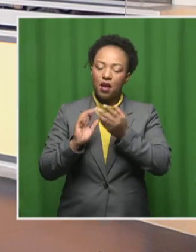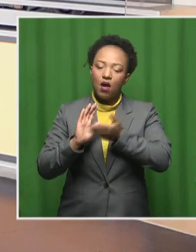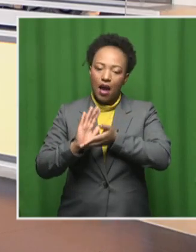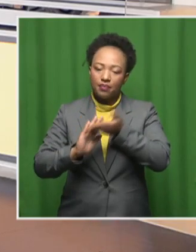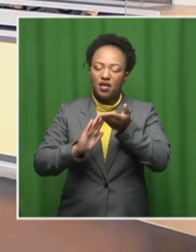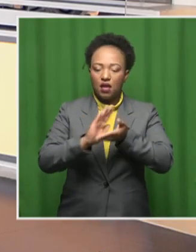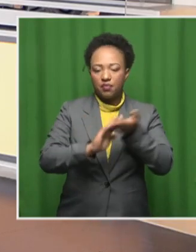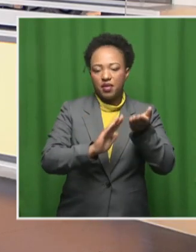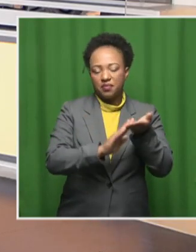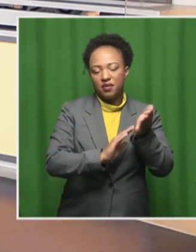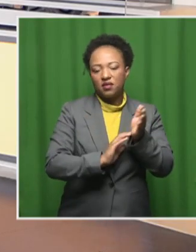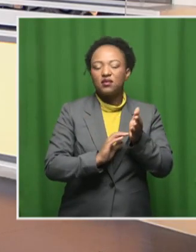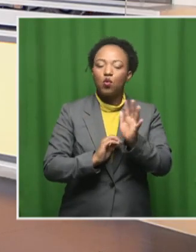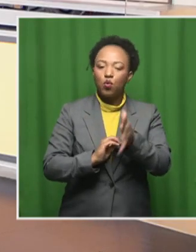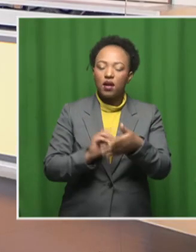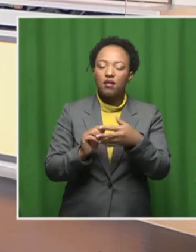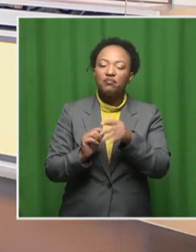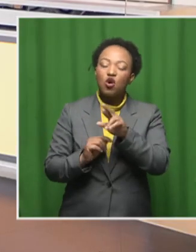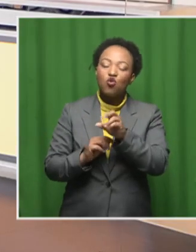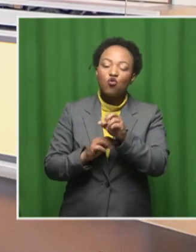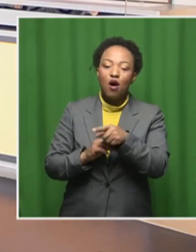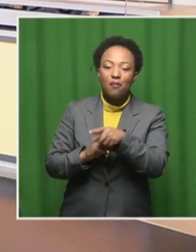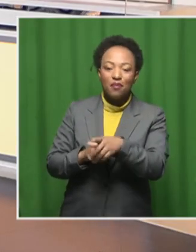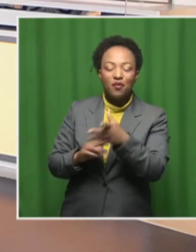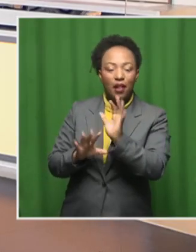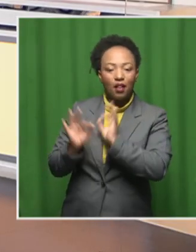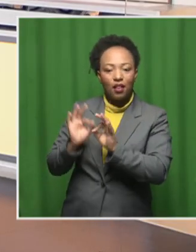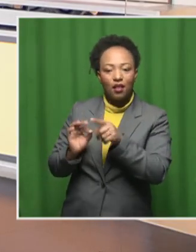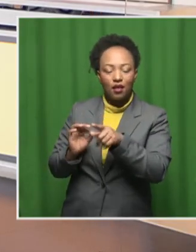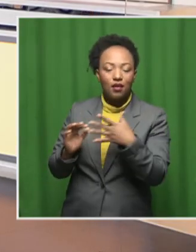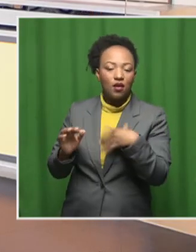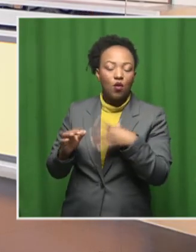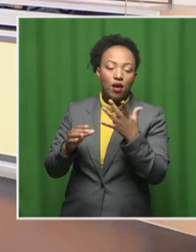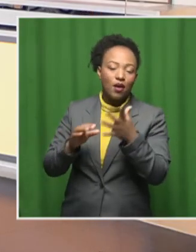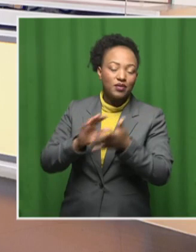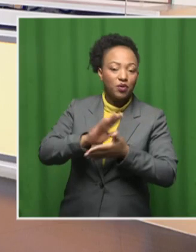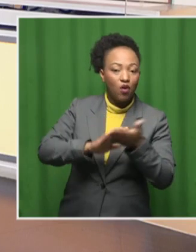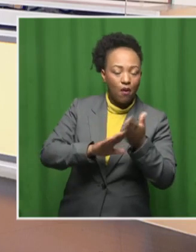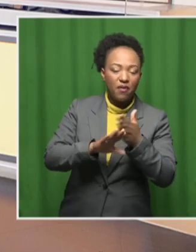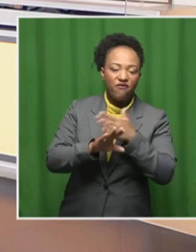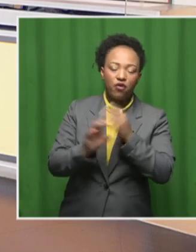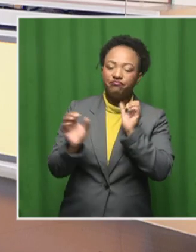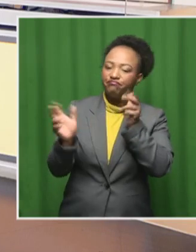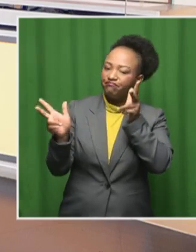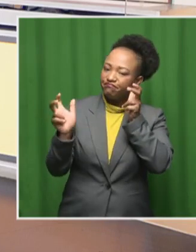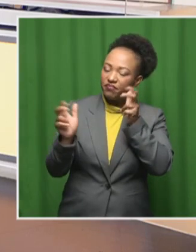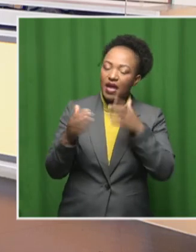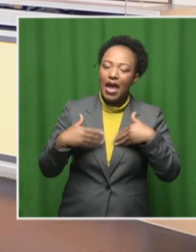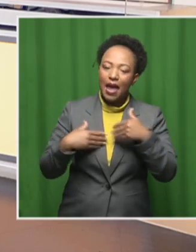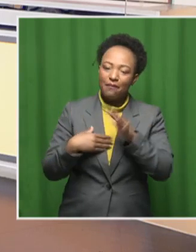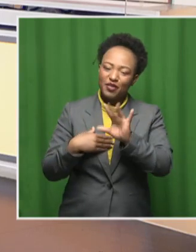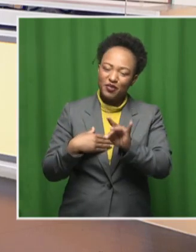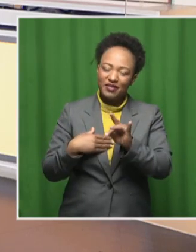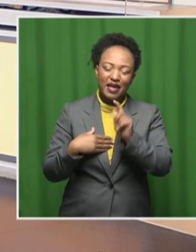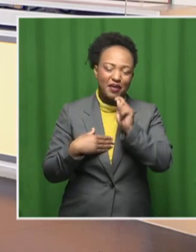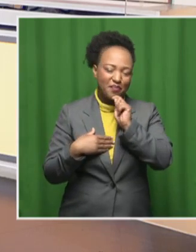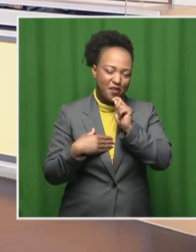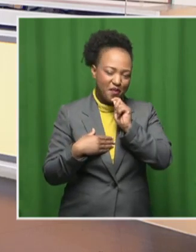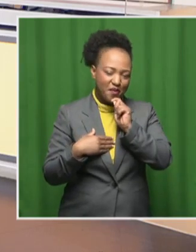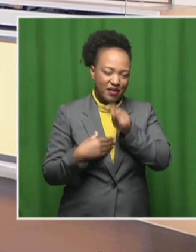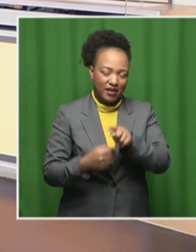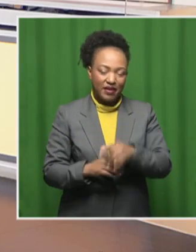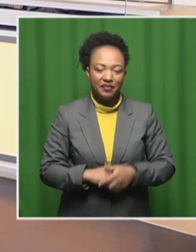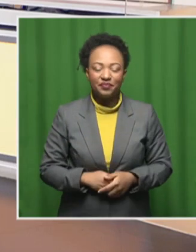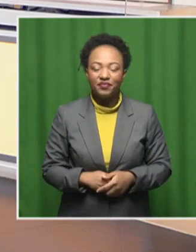Rob Byrne standing by to tell us what you can expect on your commute as you head out. Happy Tuesday, Rob. Good morning. Happy Tuesday, SK. Good morning to you. Good